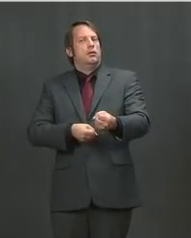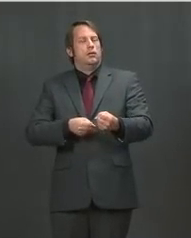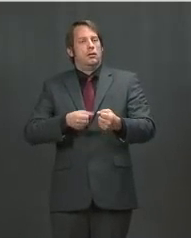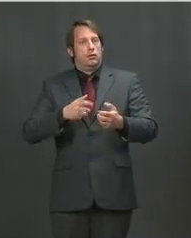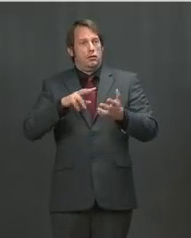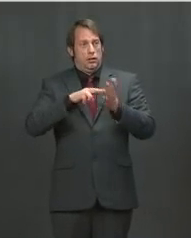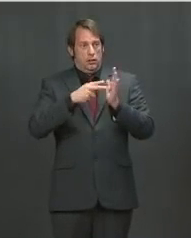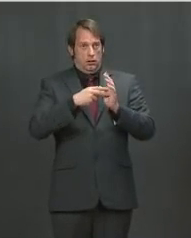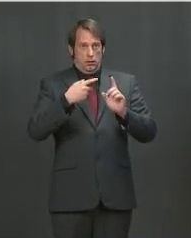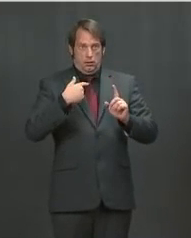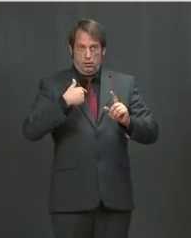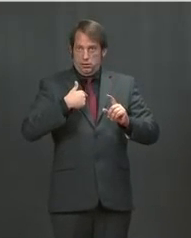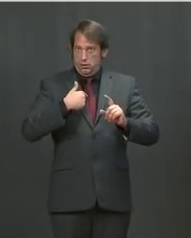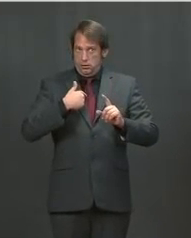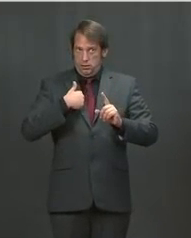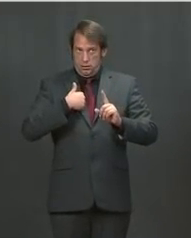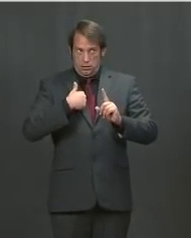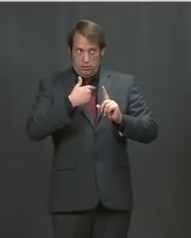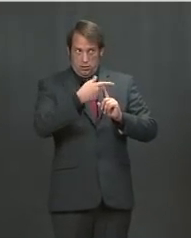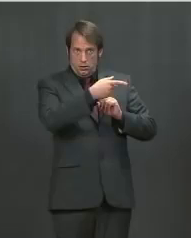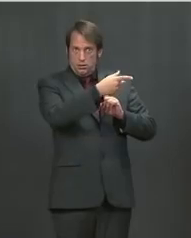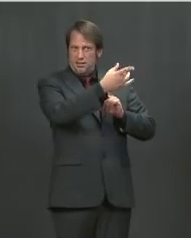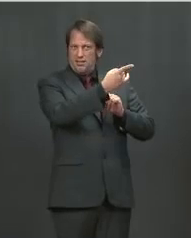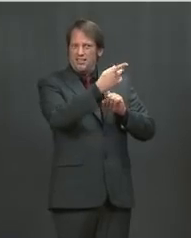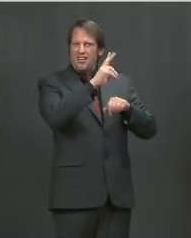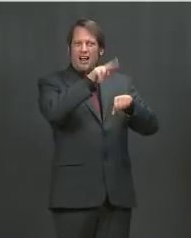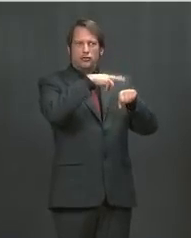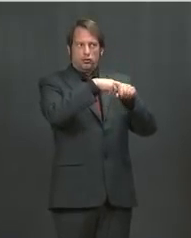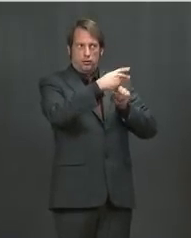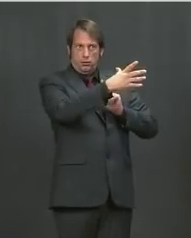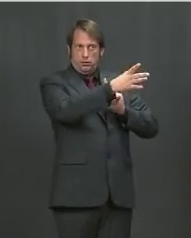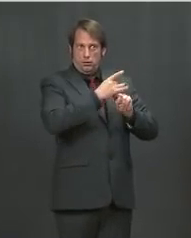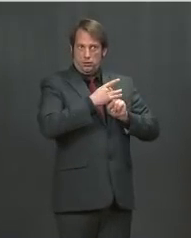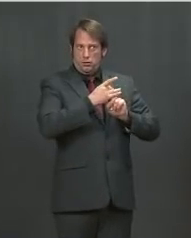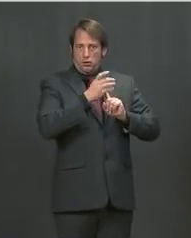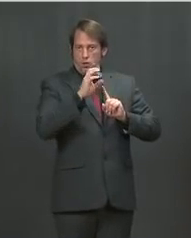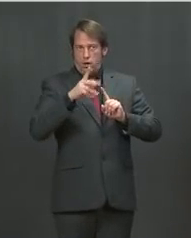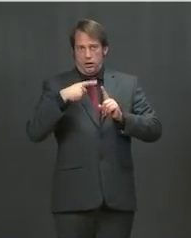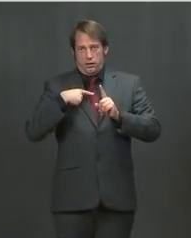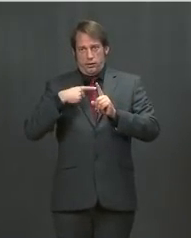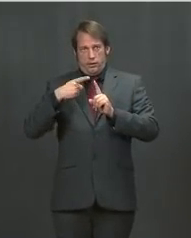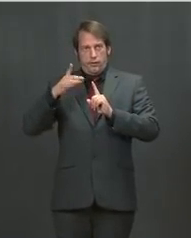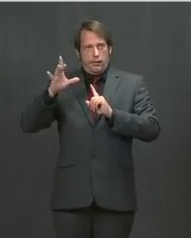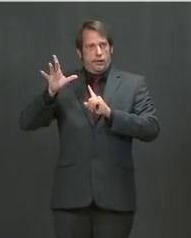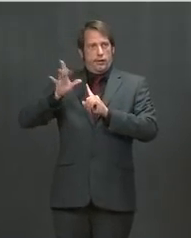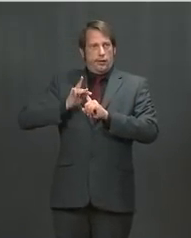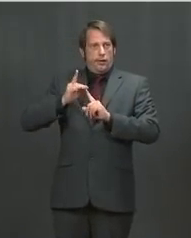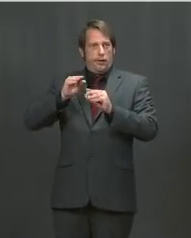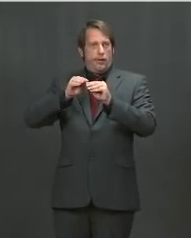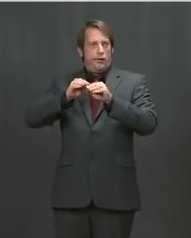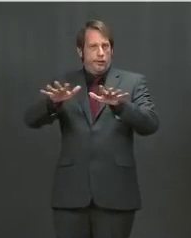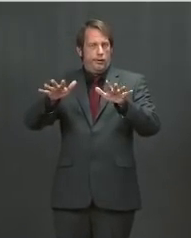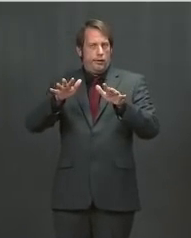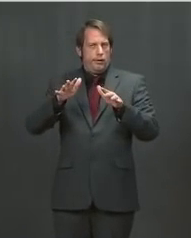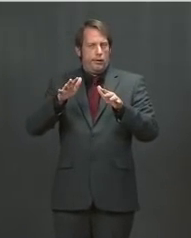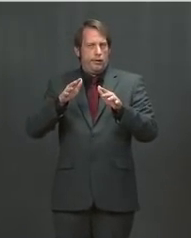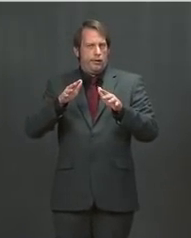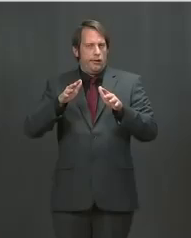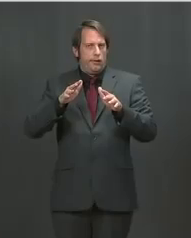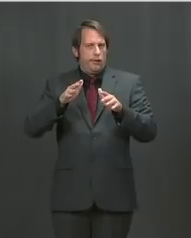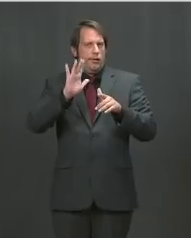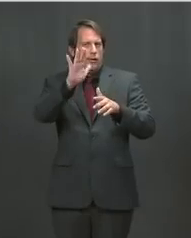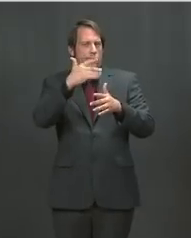natural infection as well as the first infection following vaccination? Next slide. This is a paper